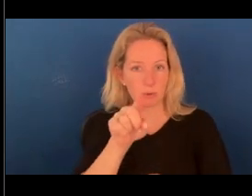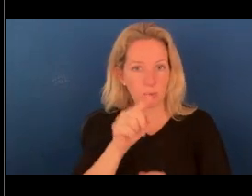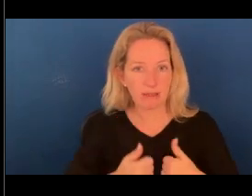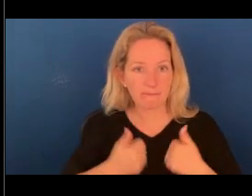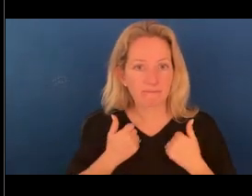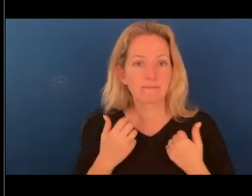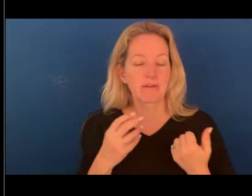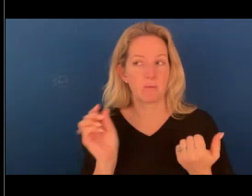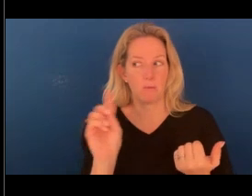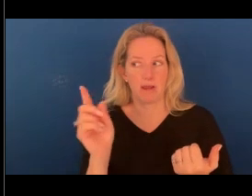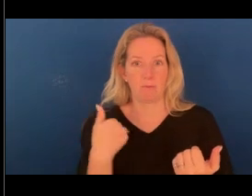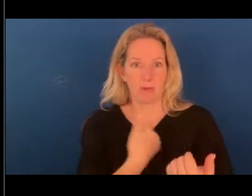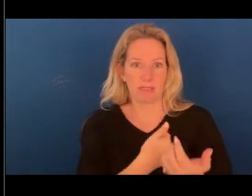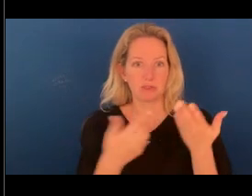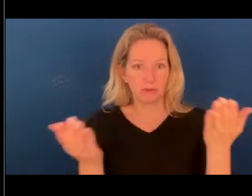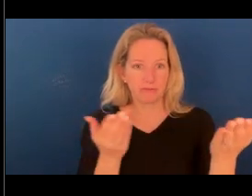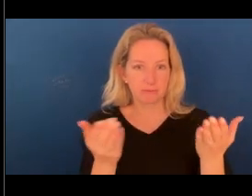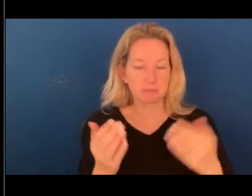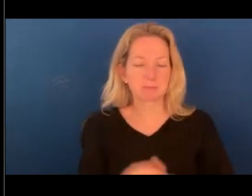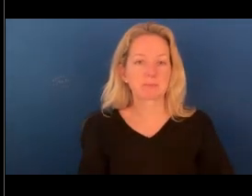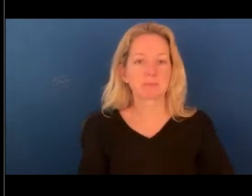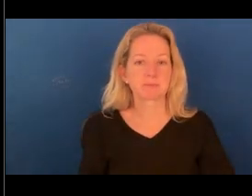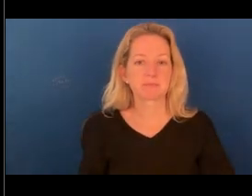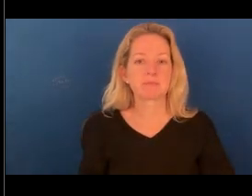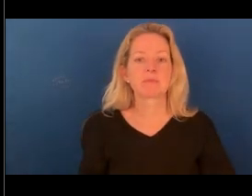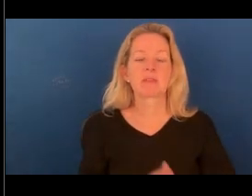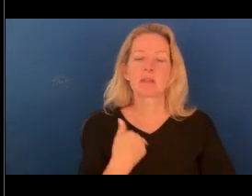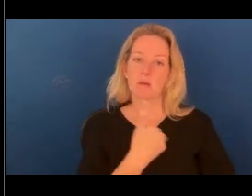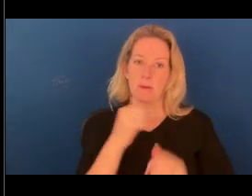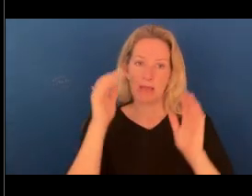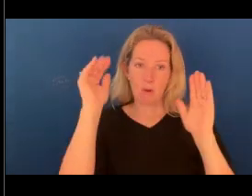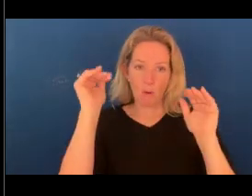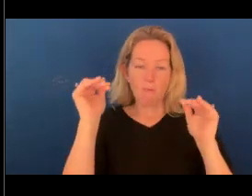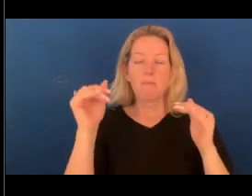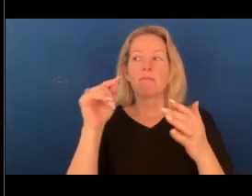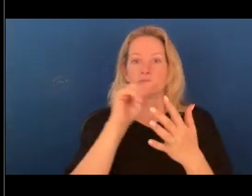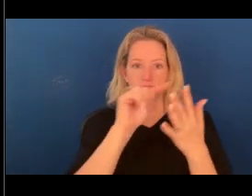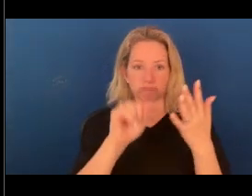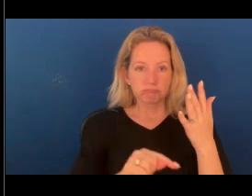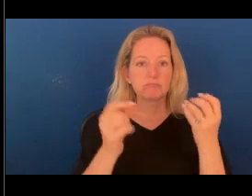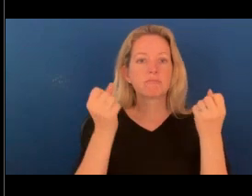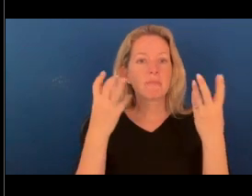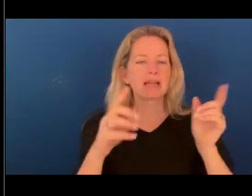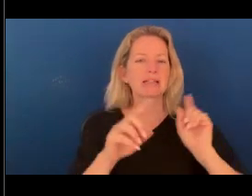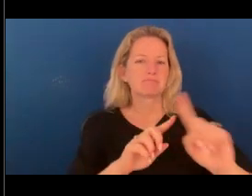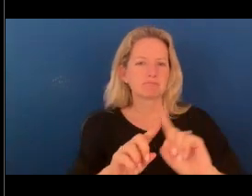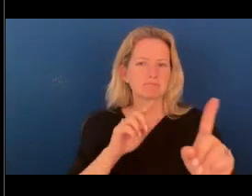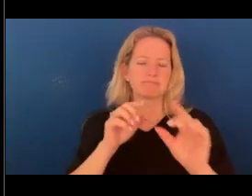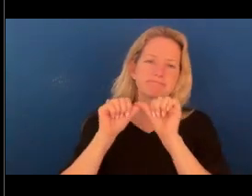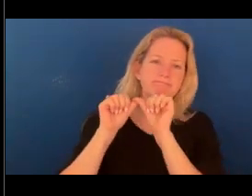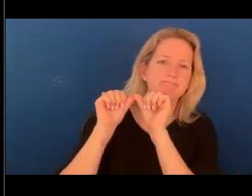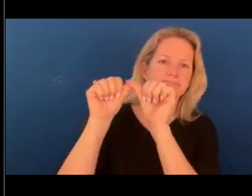serve. We're hoping that these will generate a number of lasting impacts that'll be carried forward